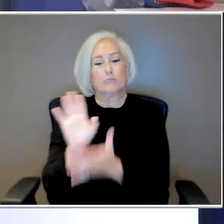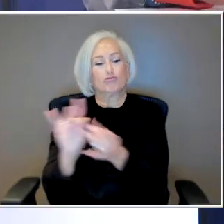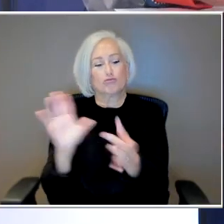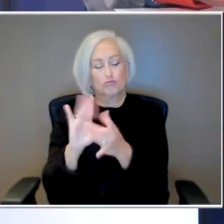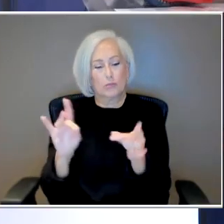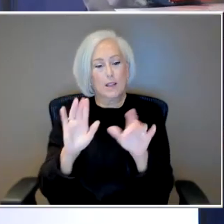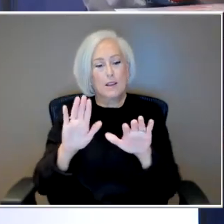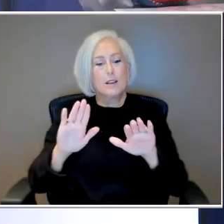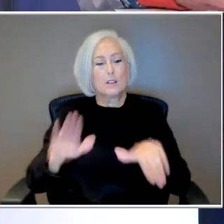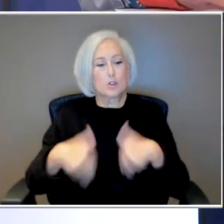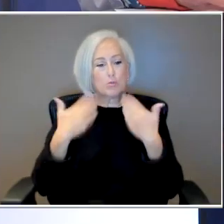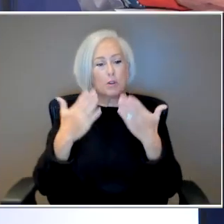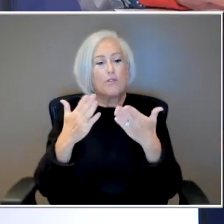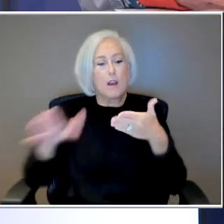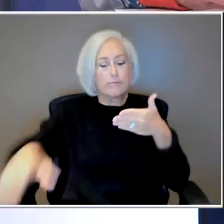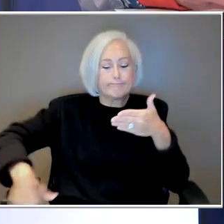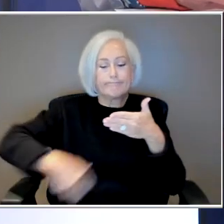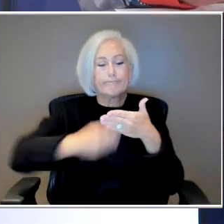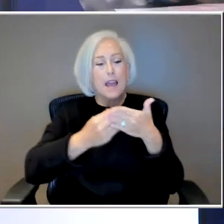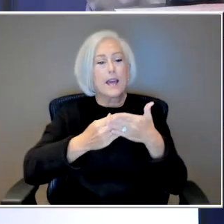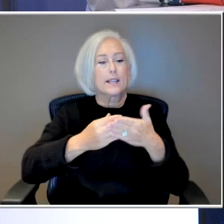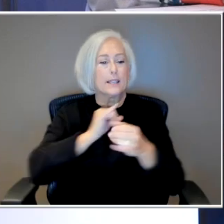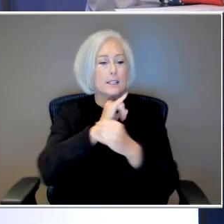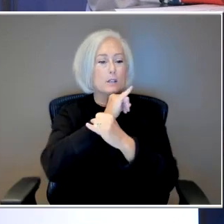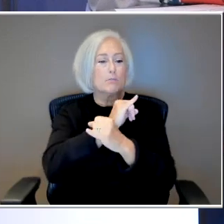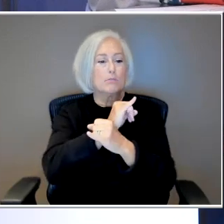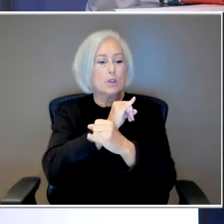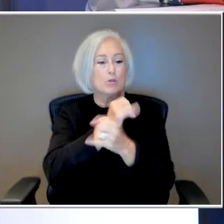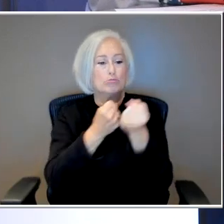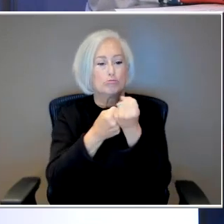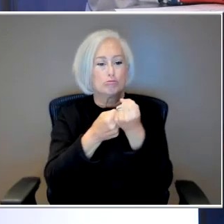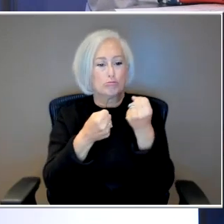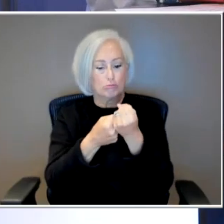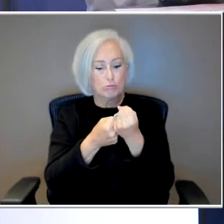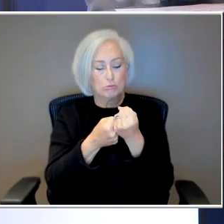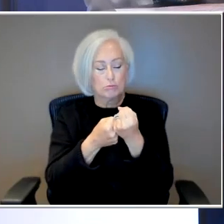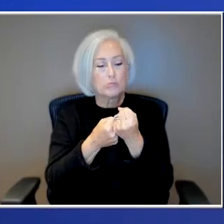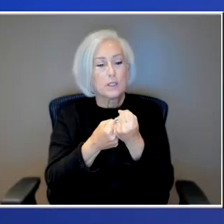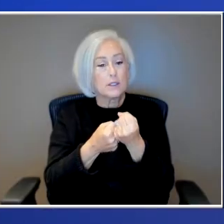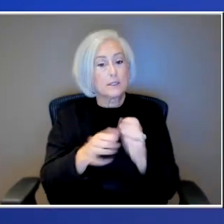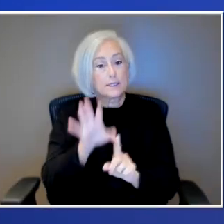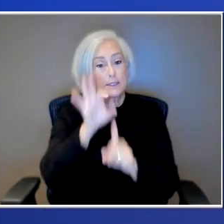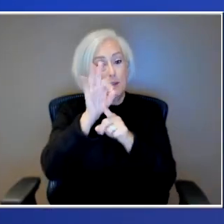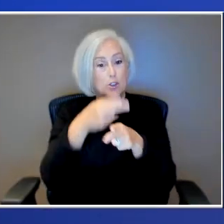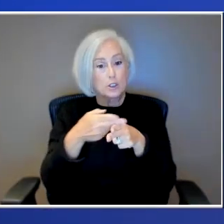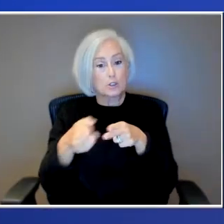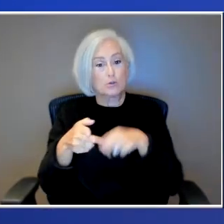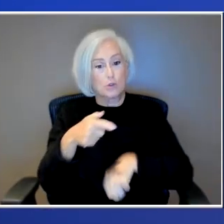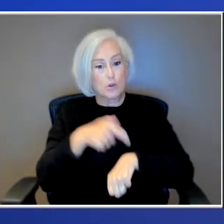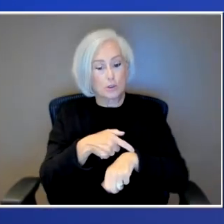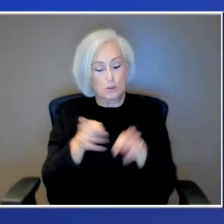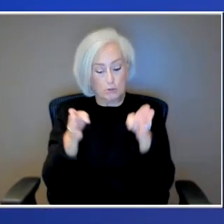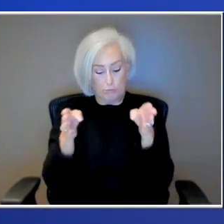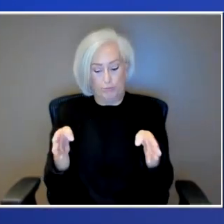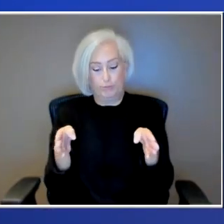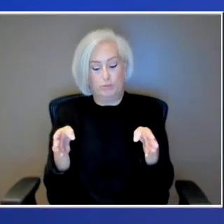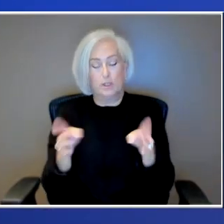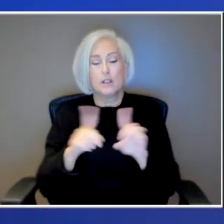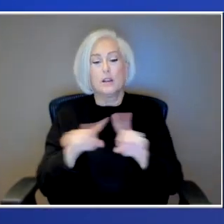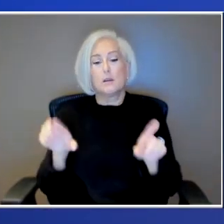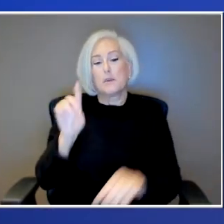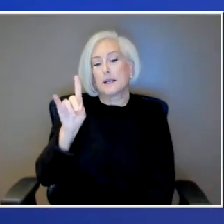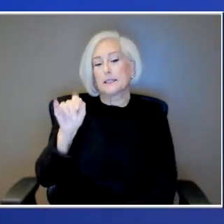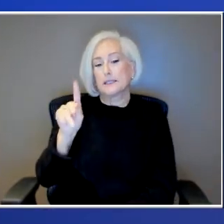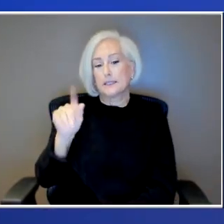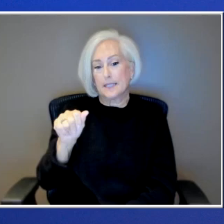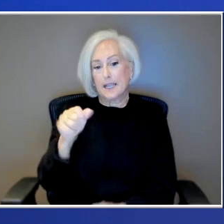immune boost, if you will, especially in that short term. But we know that certainly the data strongly support the fact that hybrid